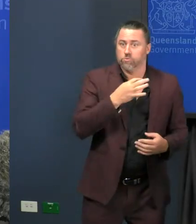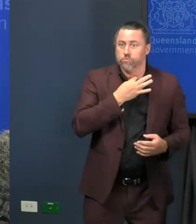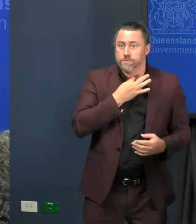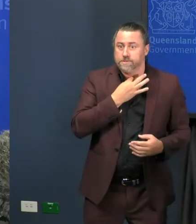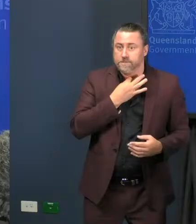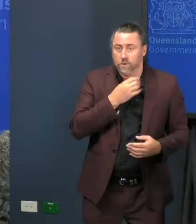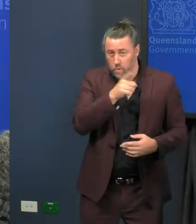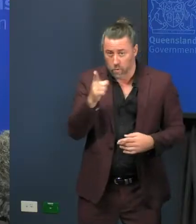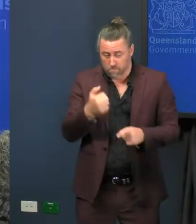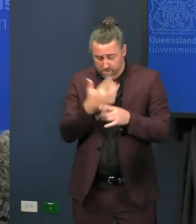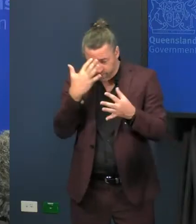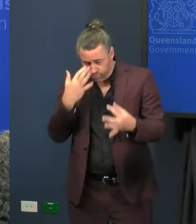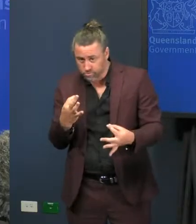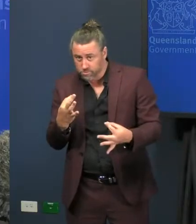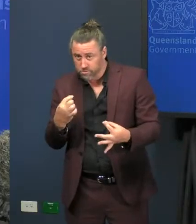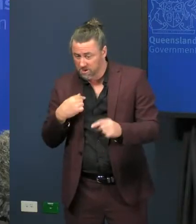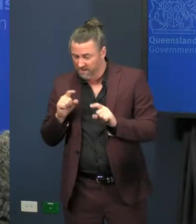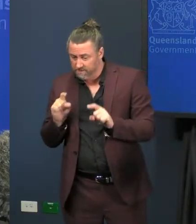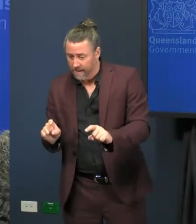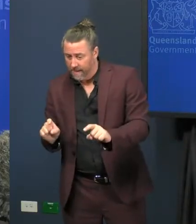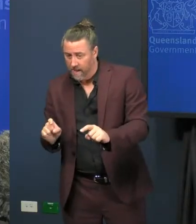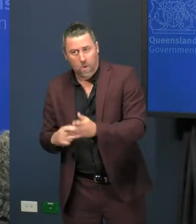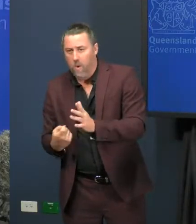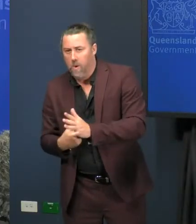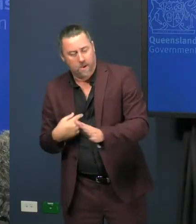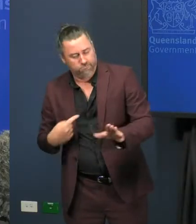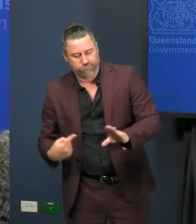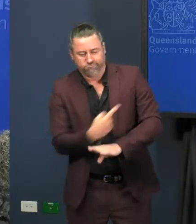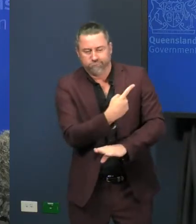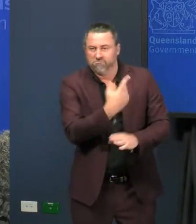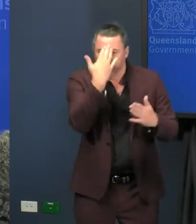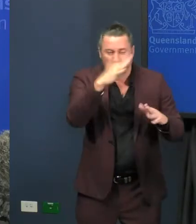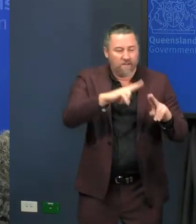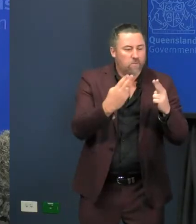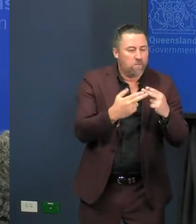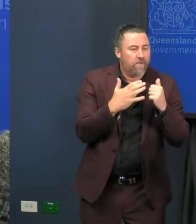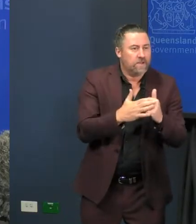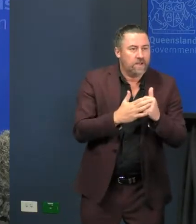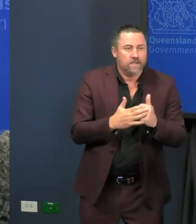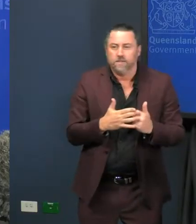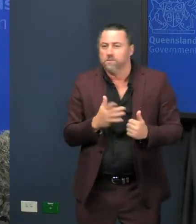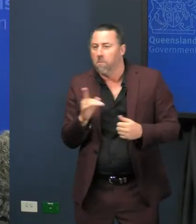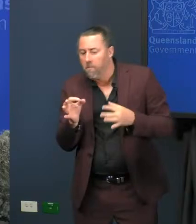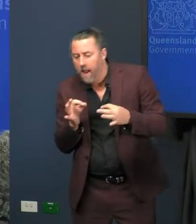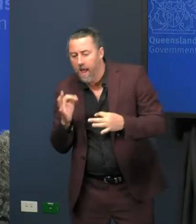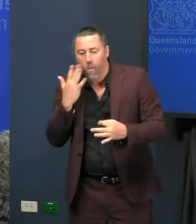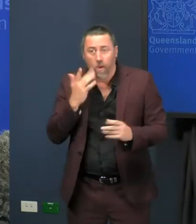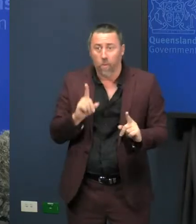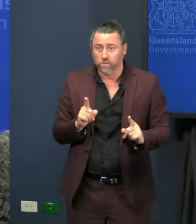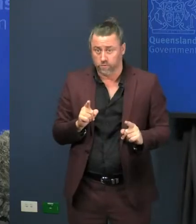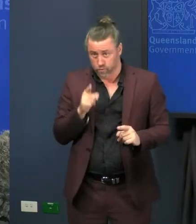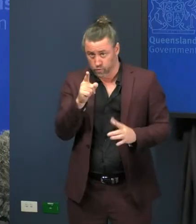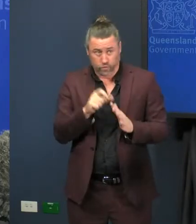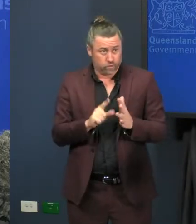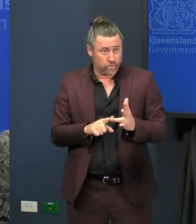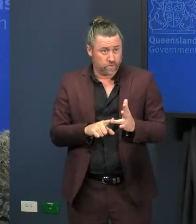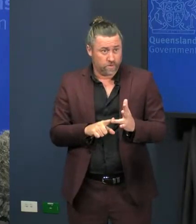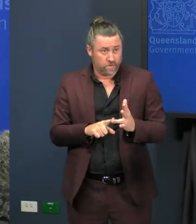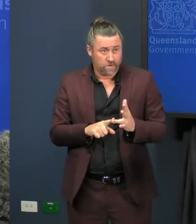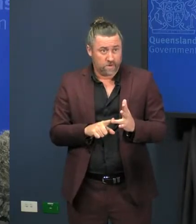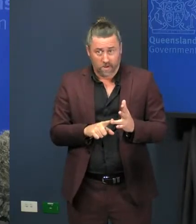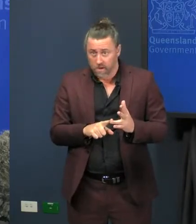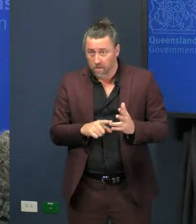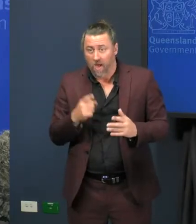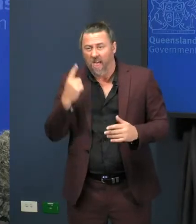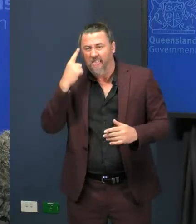make a decision as to whether or not you should leave those islands and when you should leave those islands. Because that window to leave the island